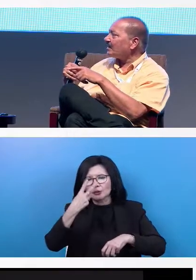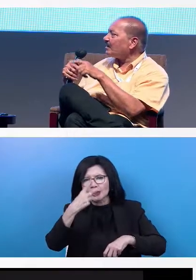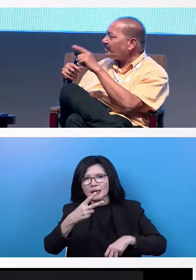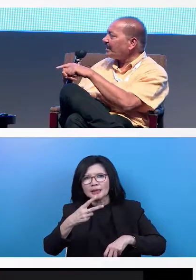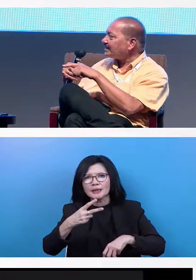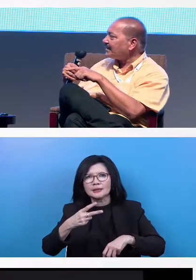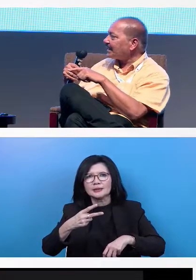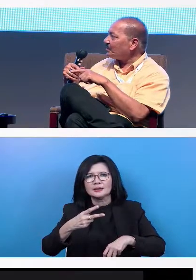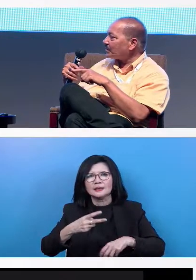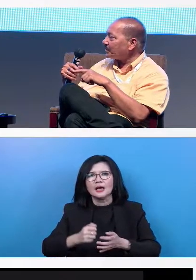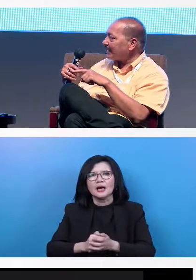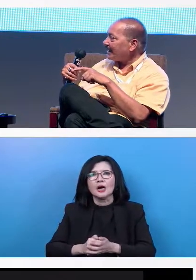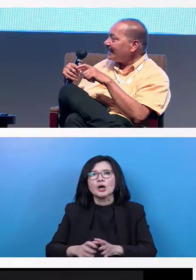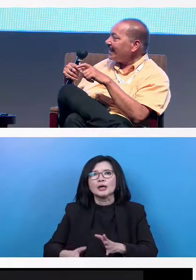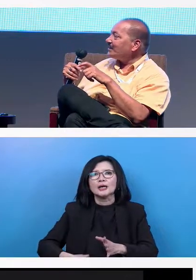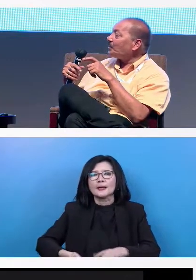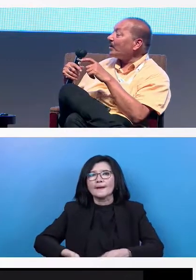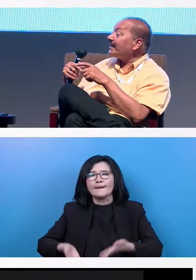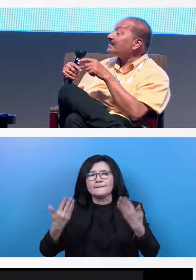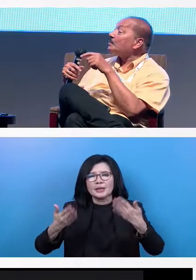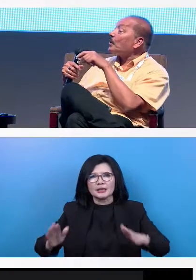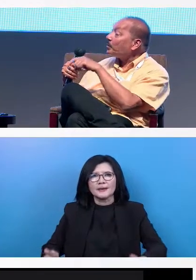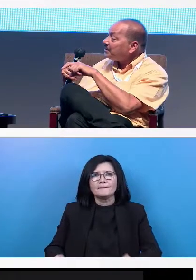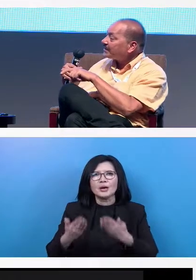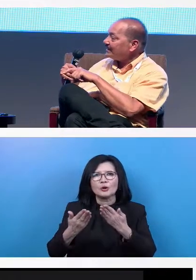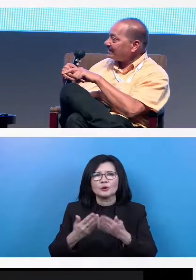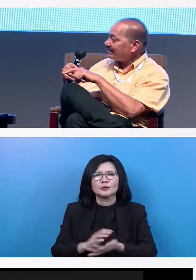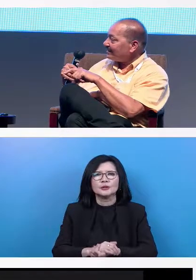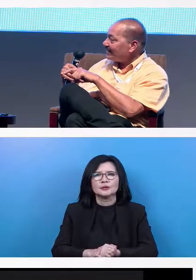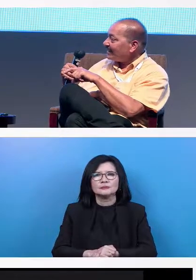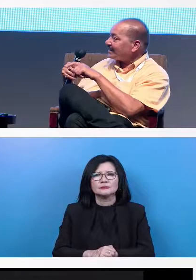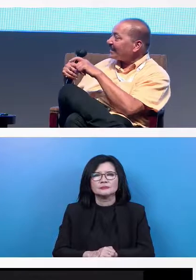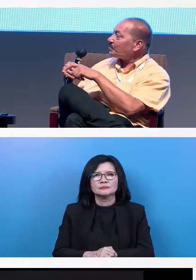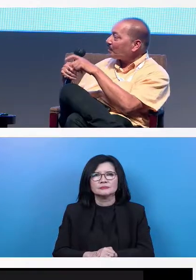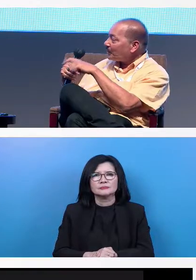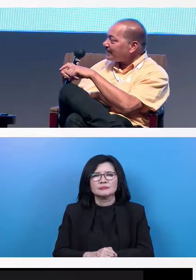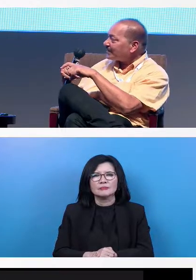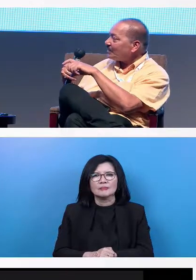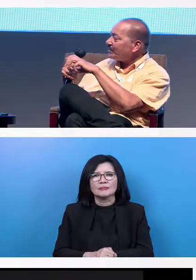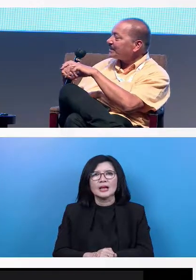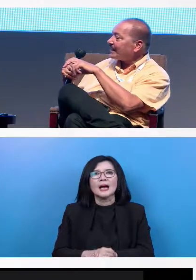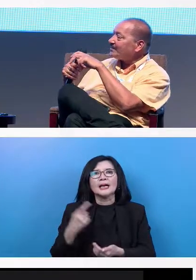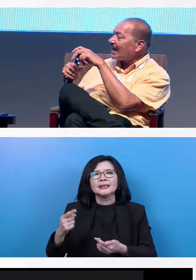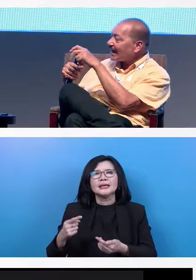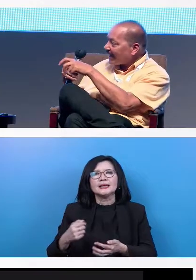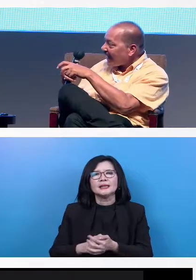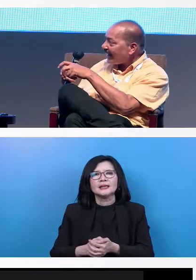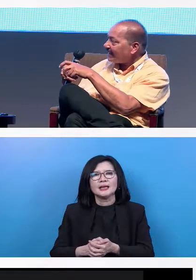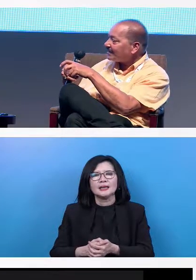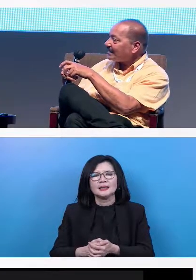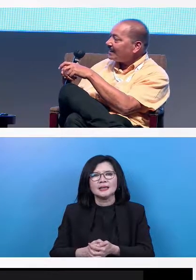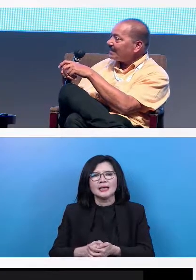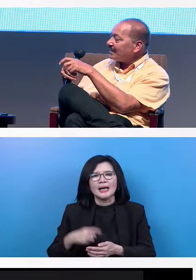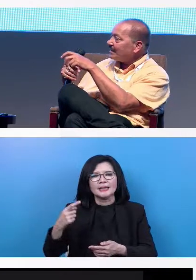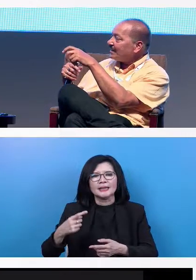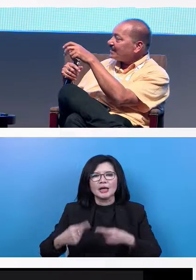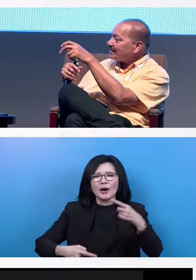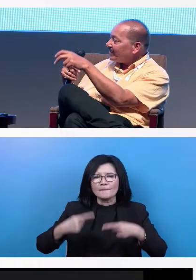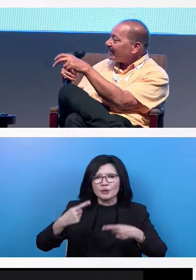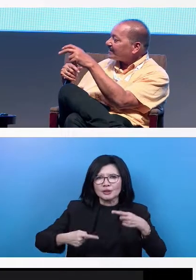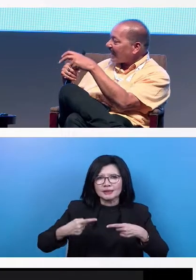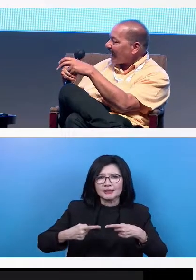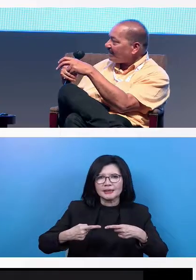It is not a confrontation that I am proposing. It is a politics of proposition. So that proposition which can actually analyze